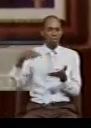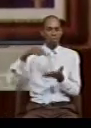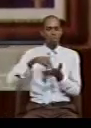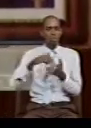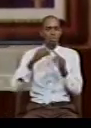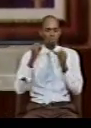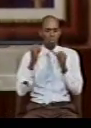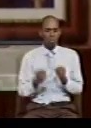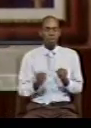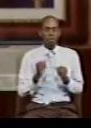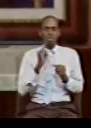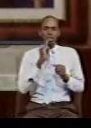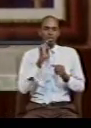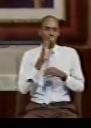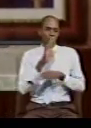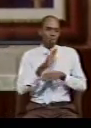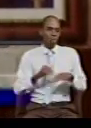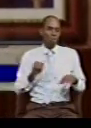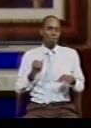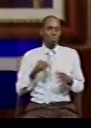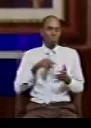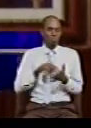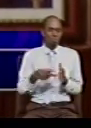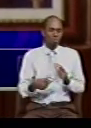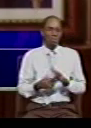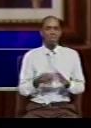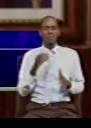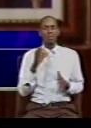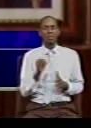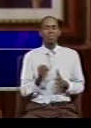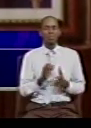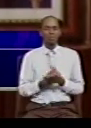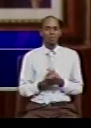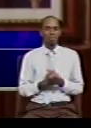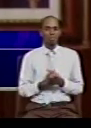about. That's what the strengthening power